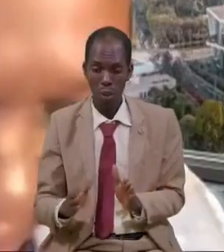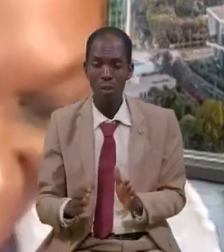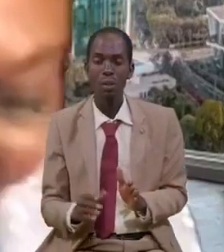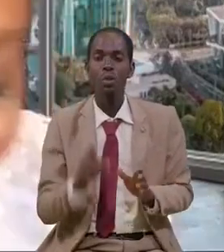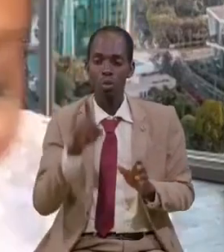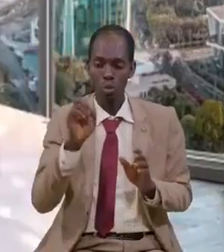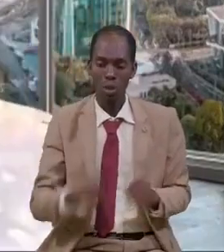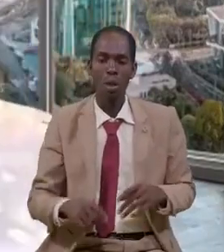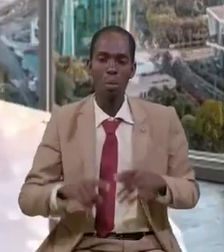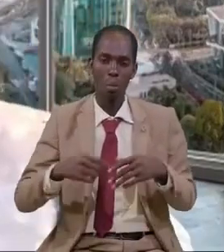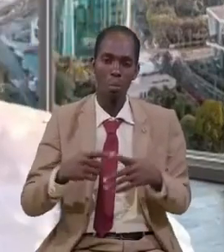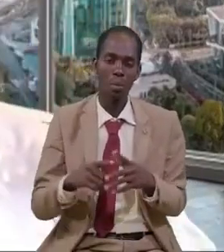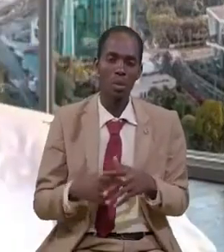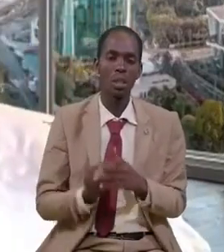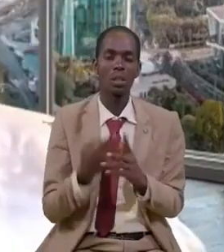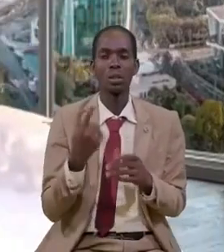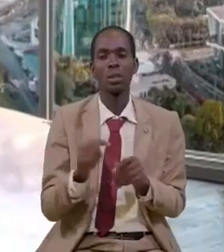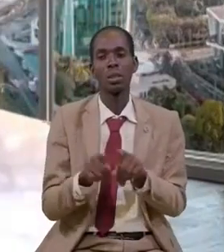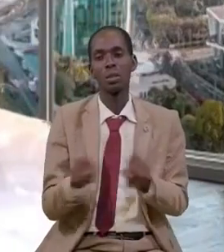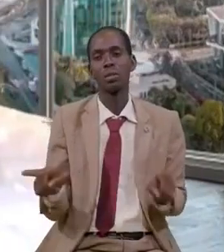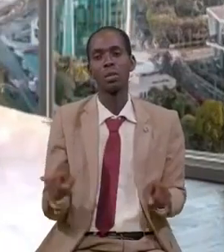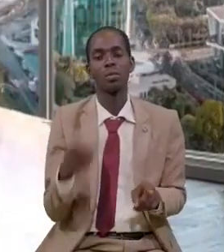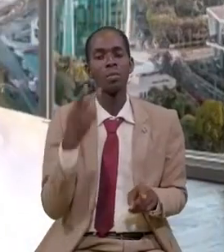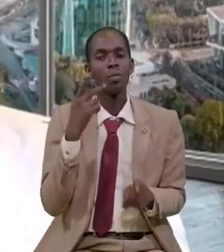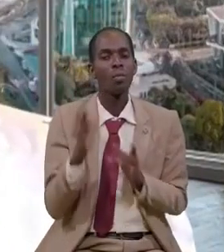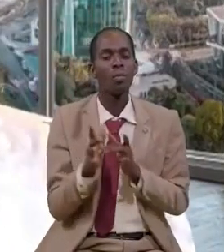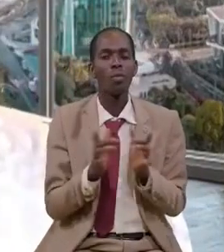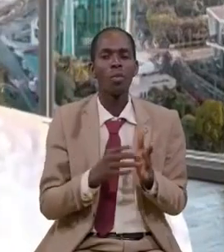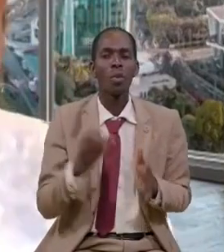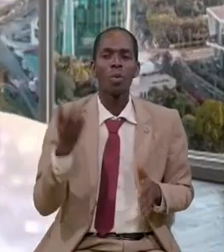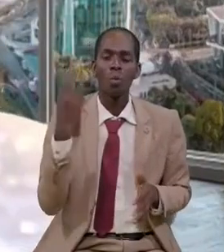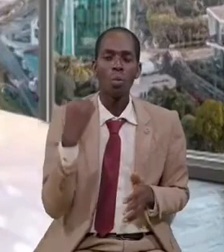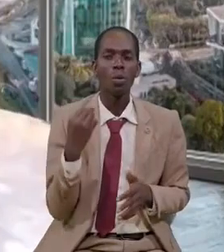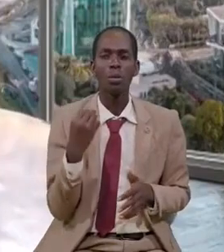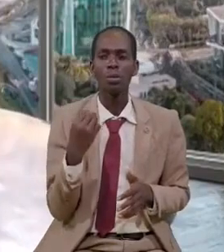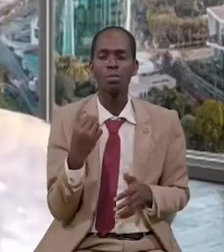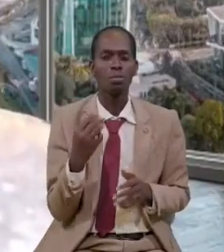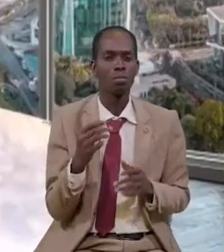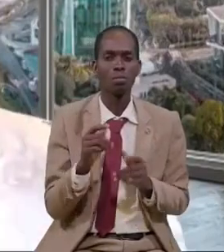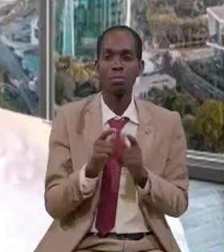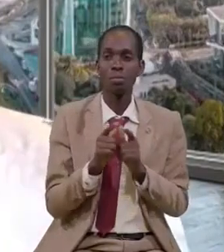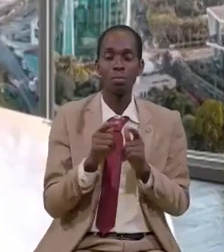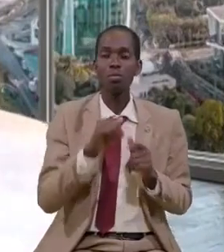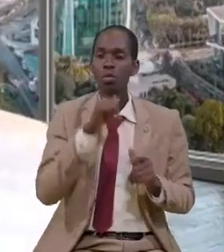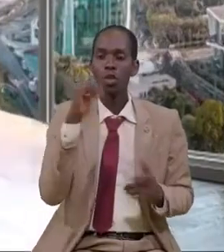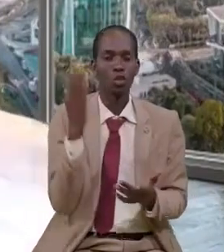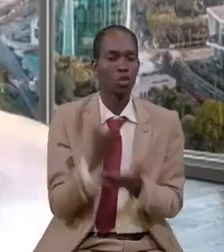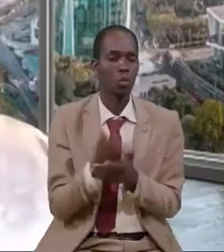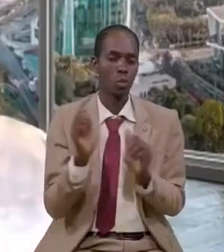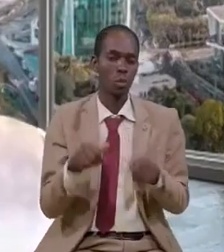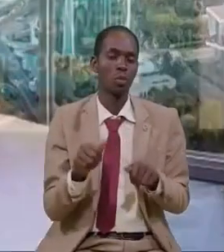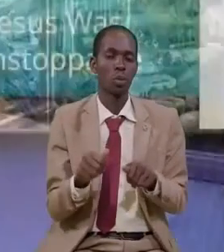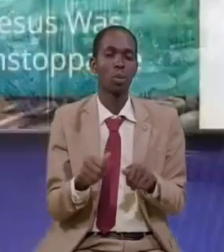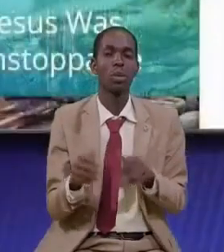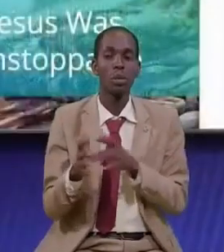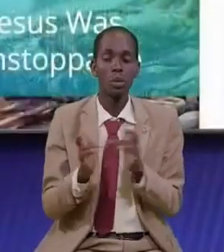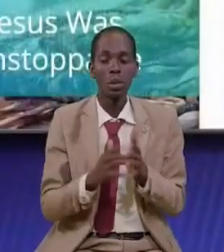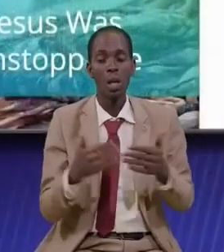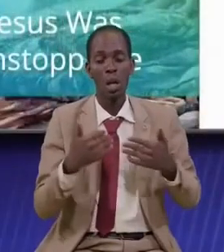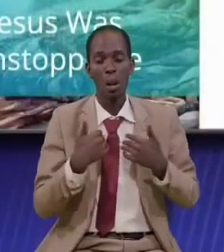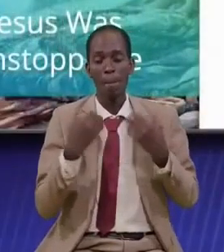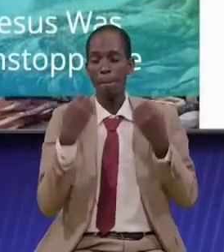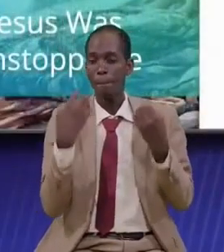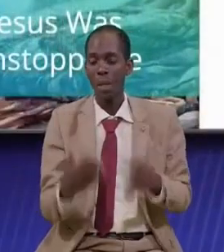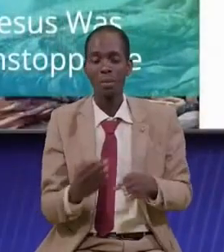the Lord. Jesus was unstoppable. Even though there were hindrances, he was unstoppable. Jesus had a very strong